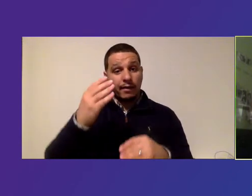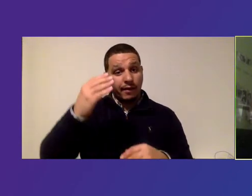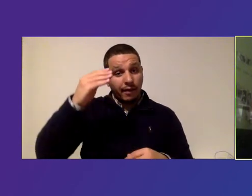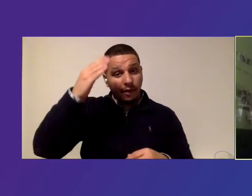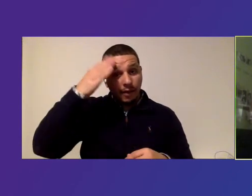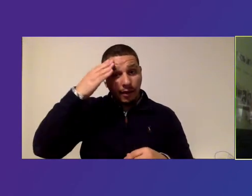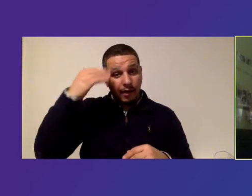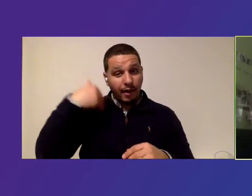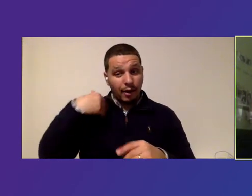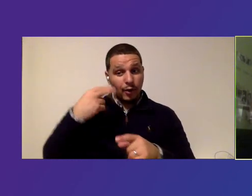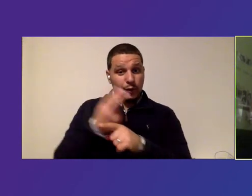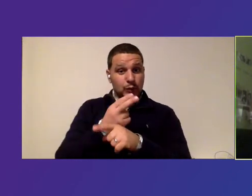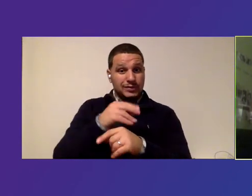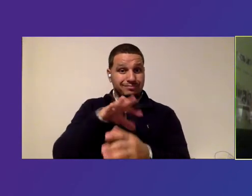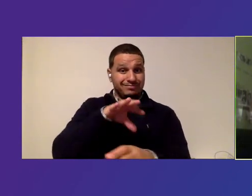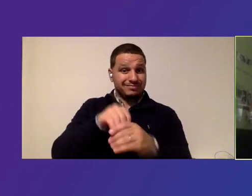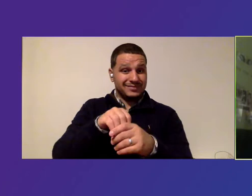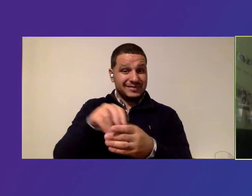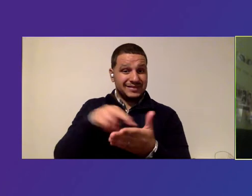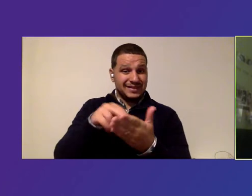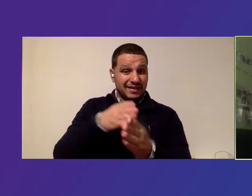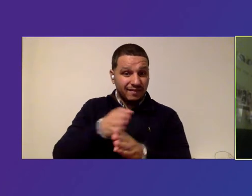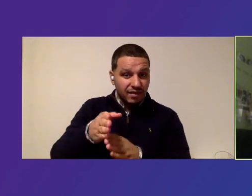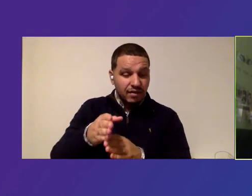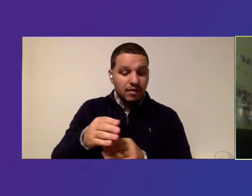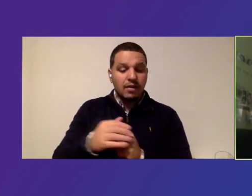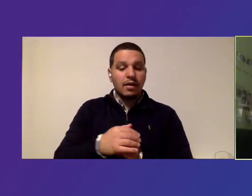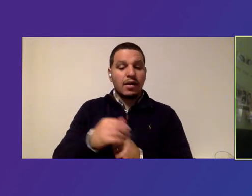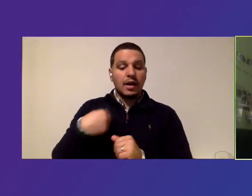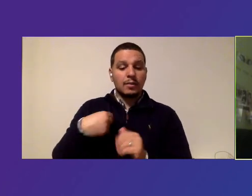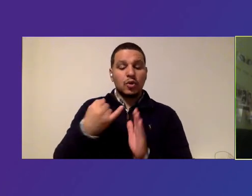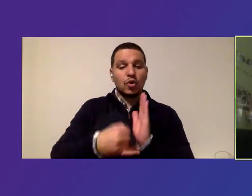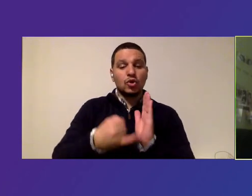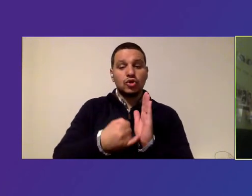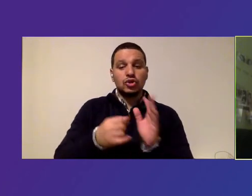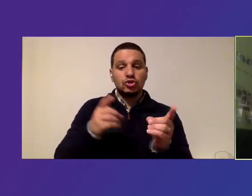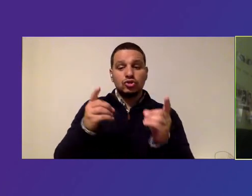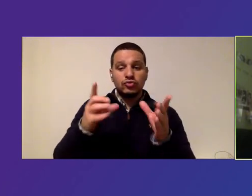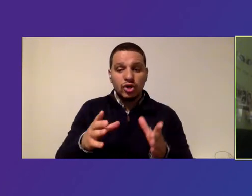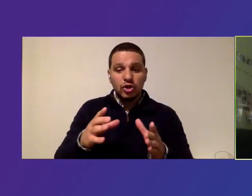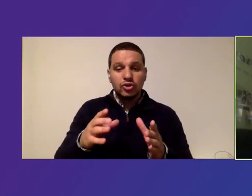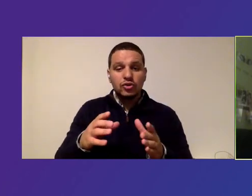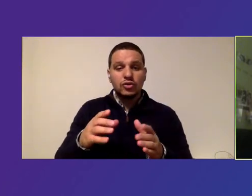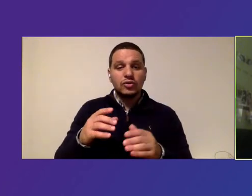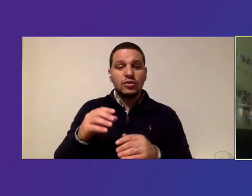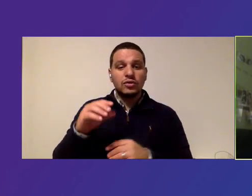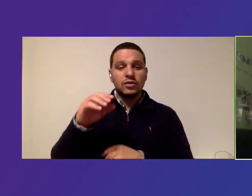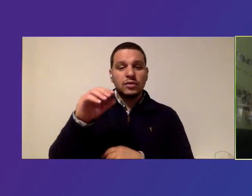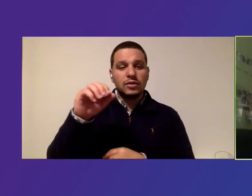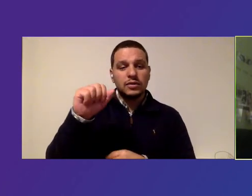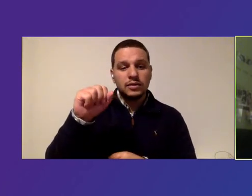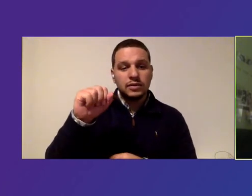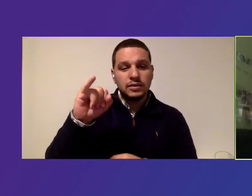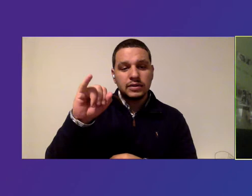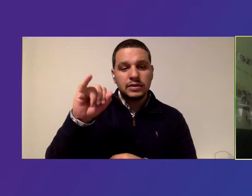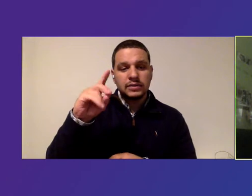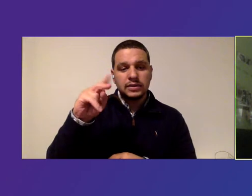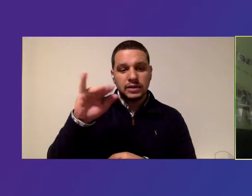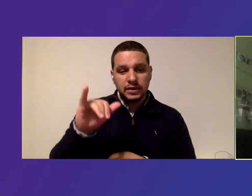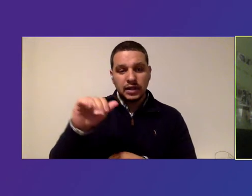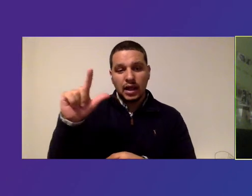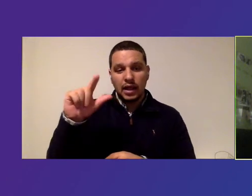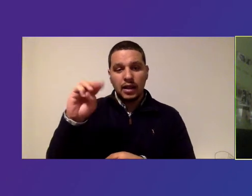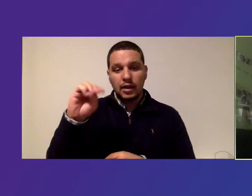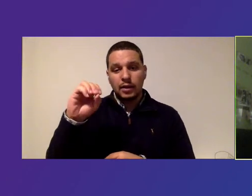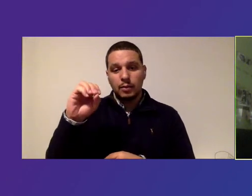the dance field, I am the artistic director of Sydney L. Mosley Dances. I